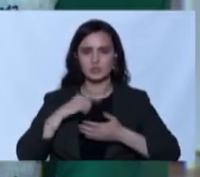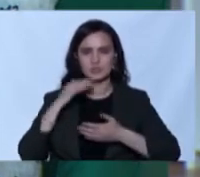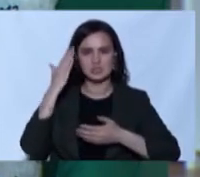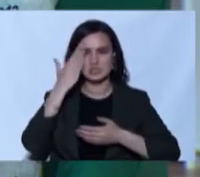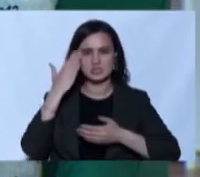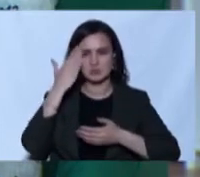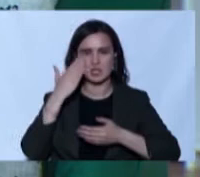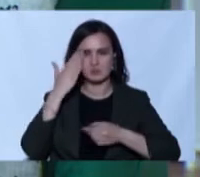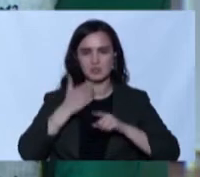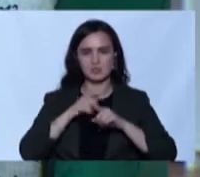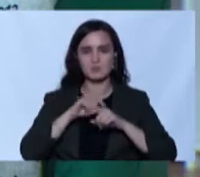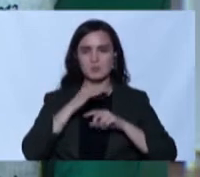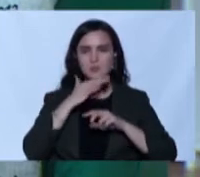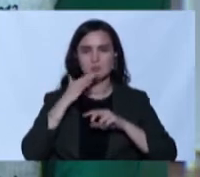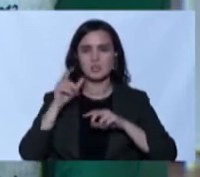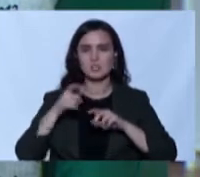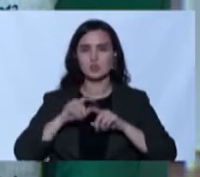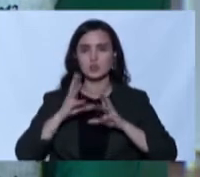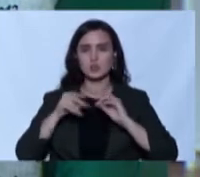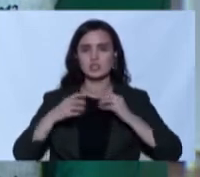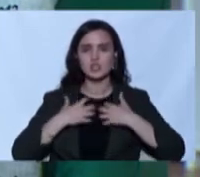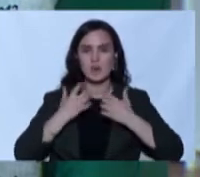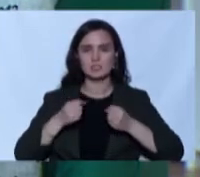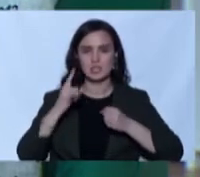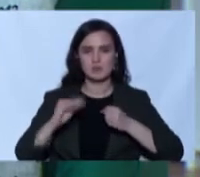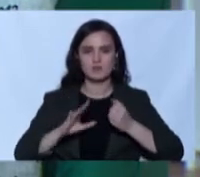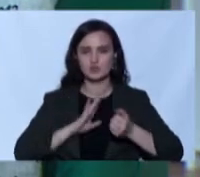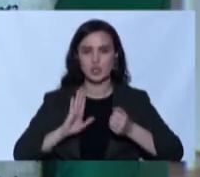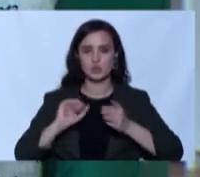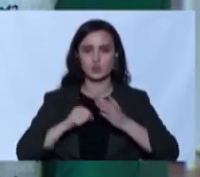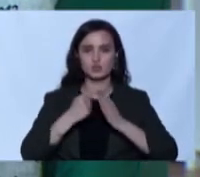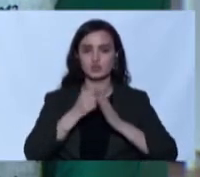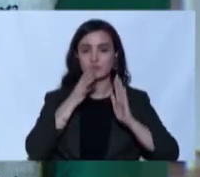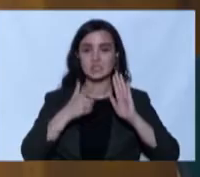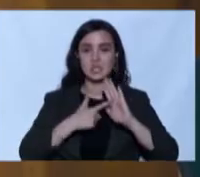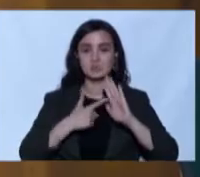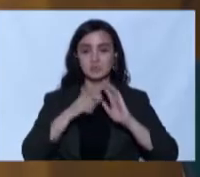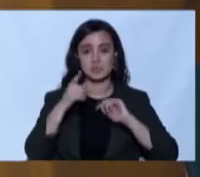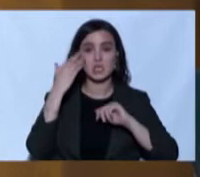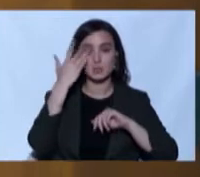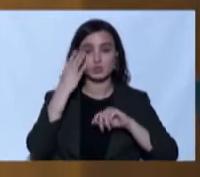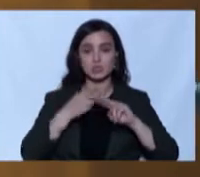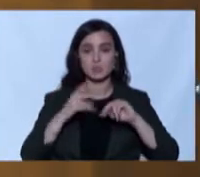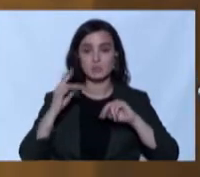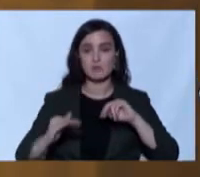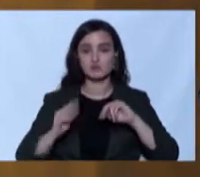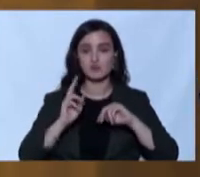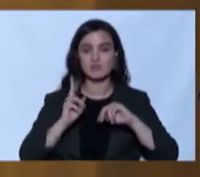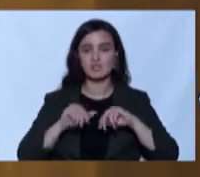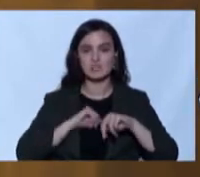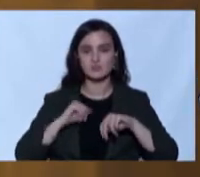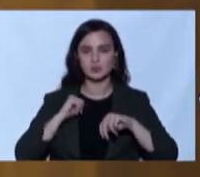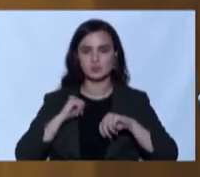and generally he was a very unhealthy child up until the age of 7. Imagine that as a childhood